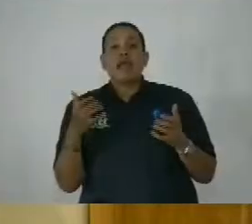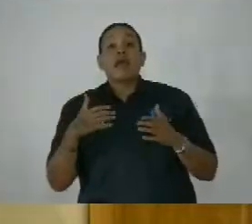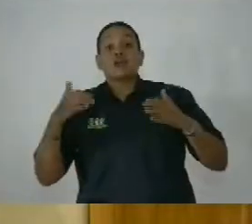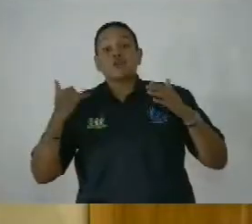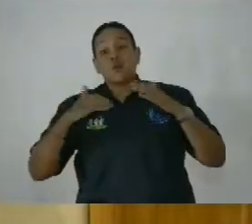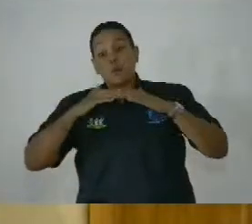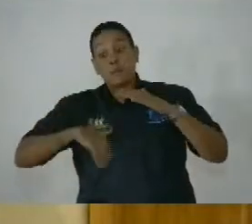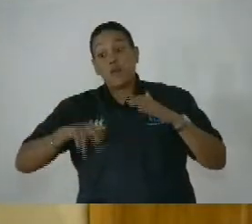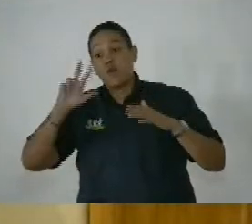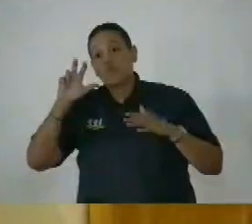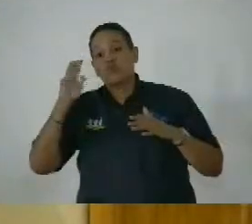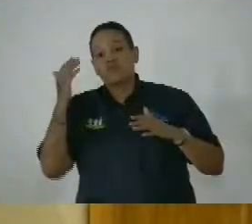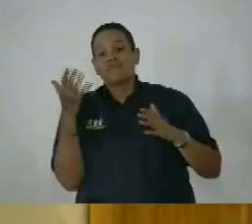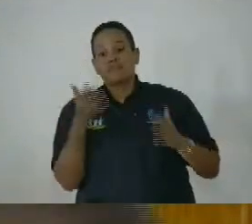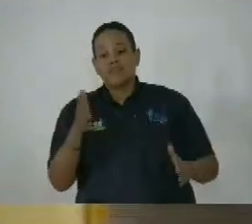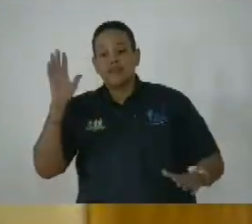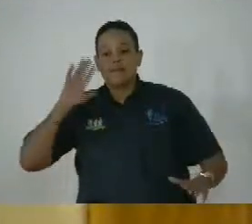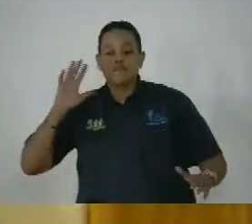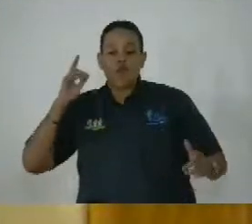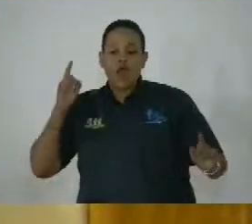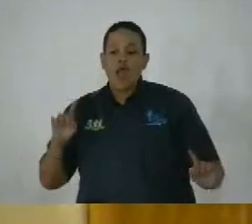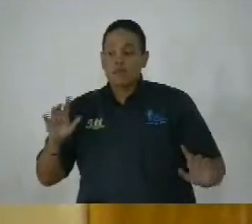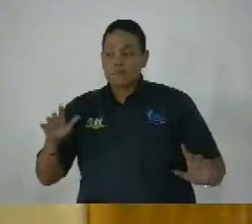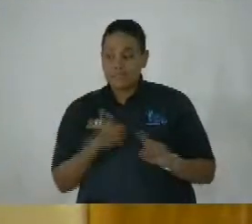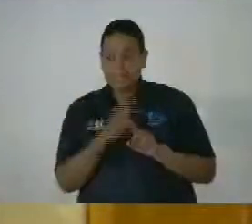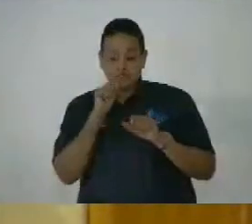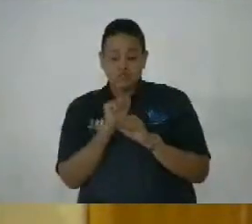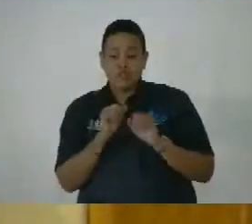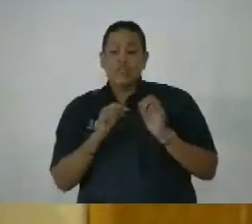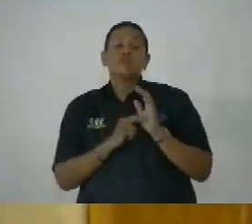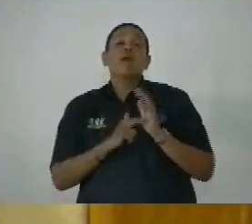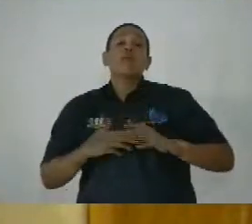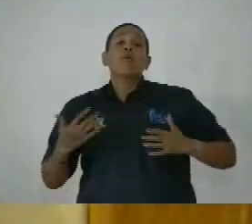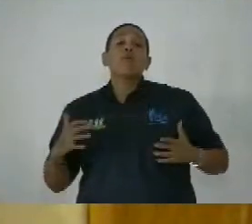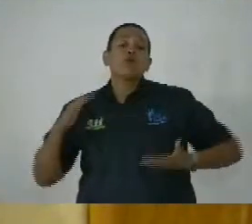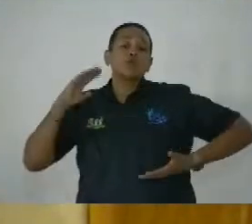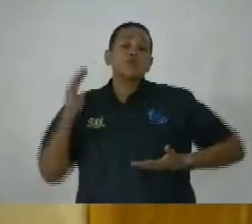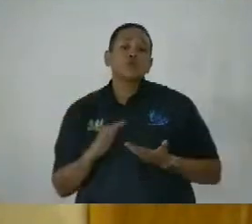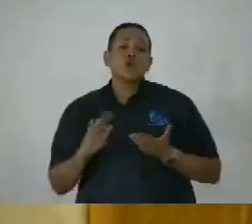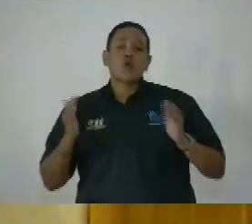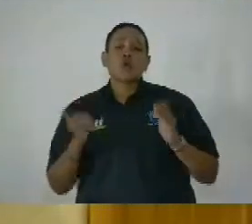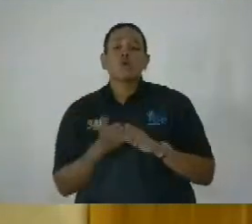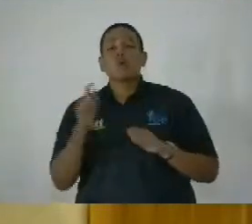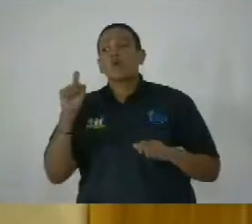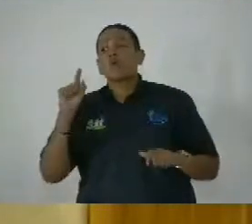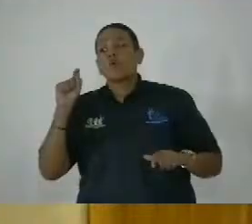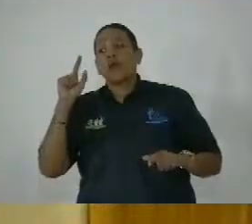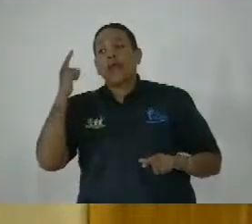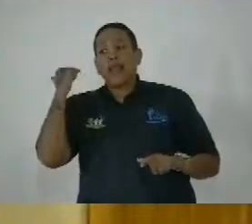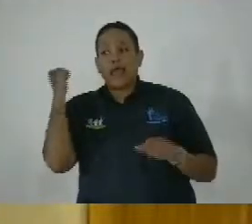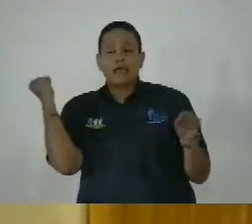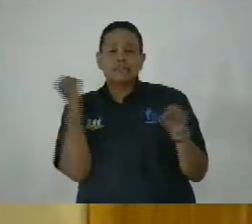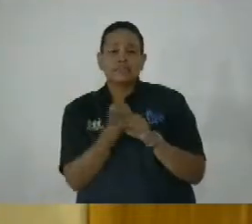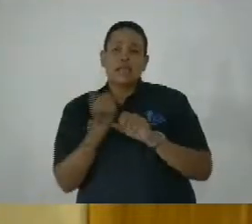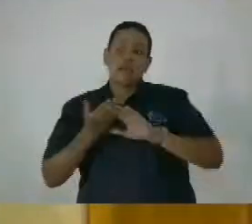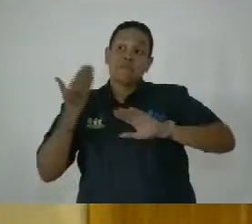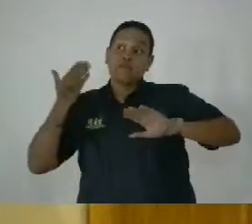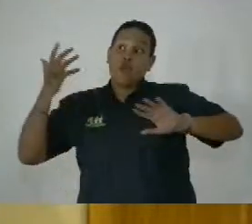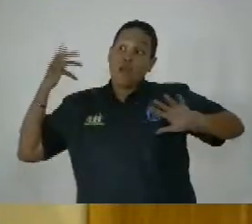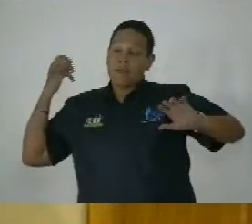350 which was there before. This represents a significant reduction when compared to over 120 last year, and before that, many